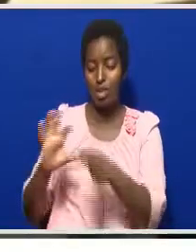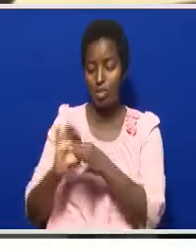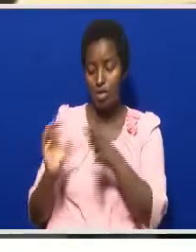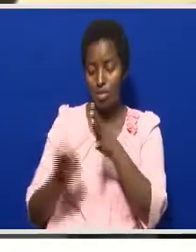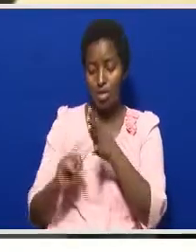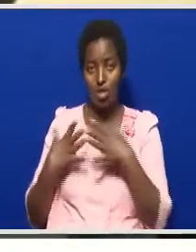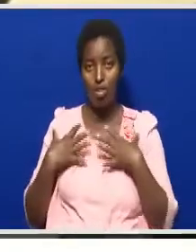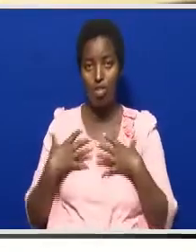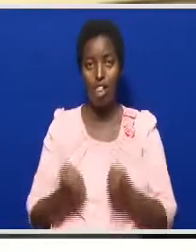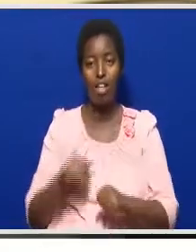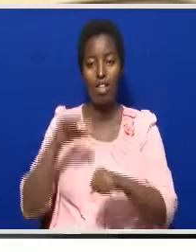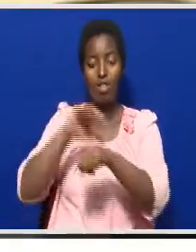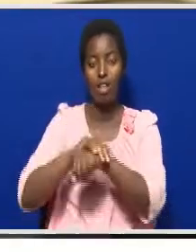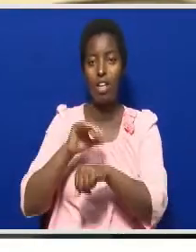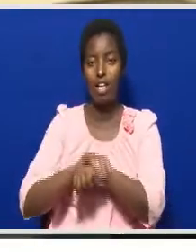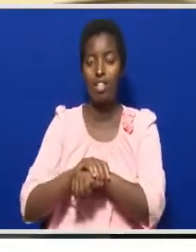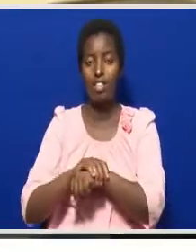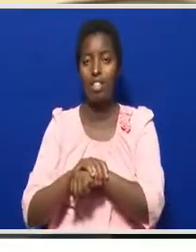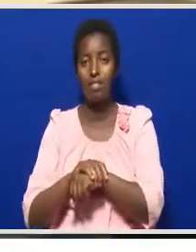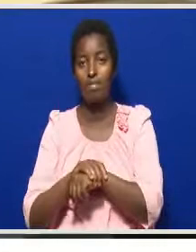Ministry of Health to have